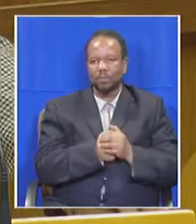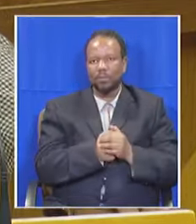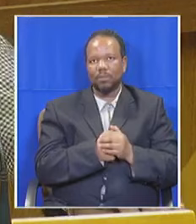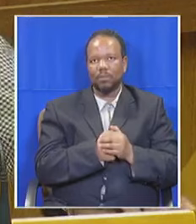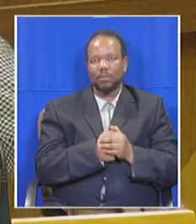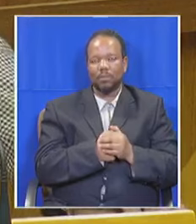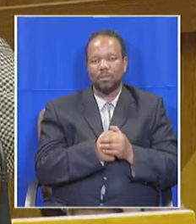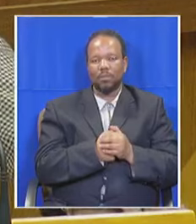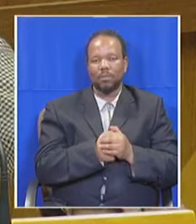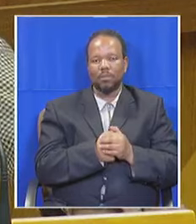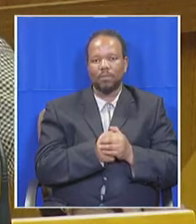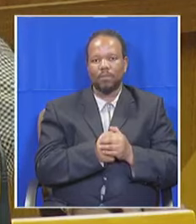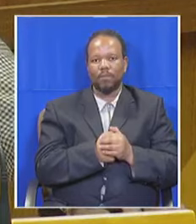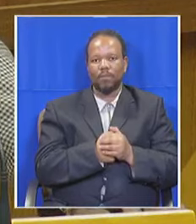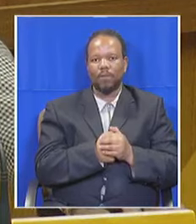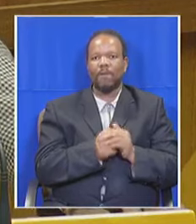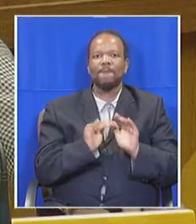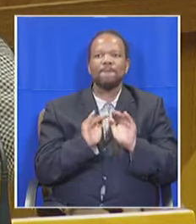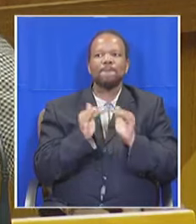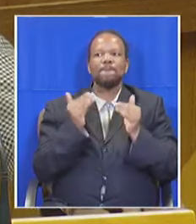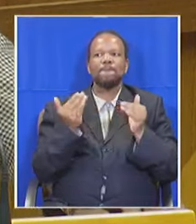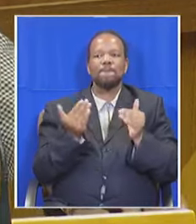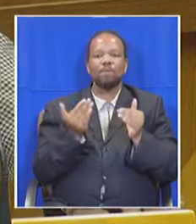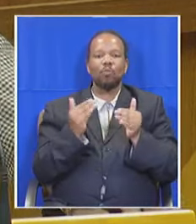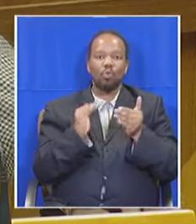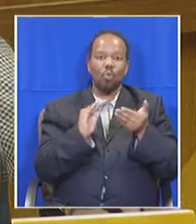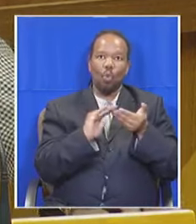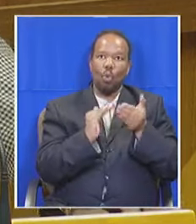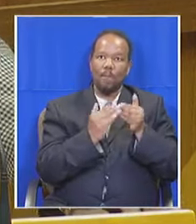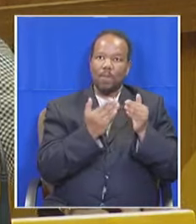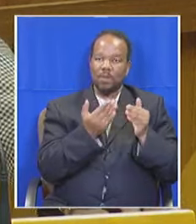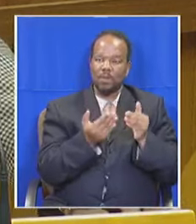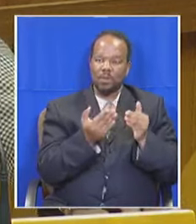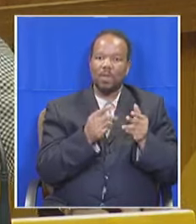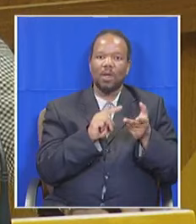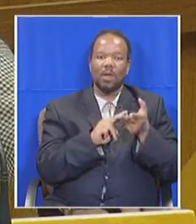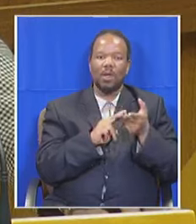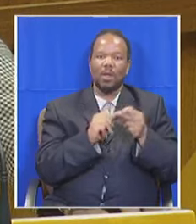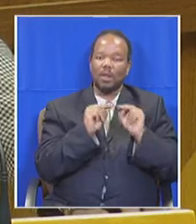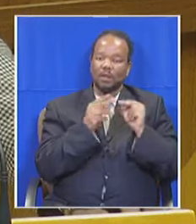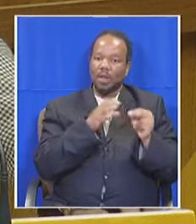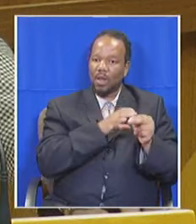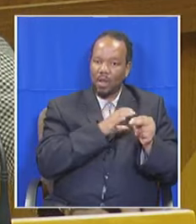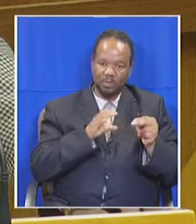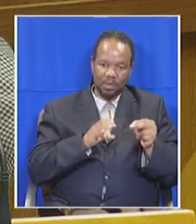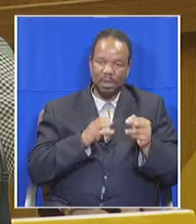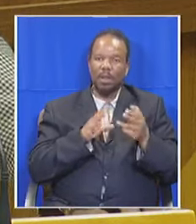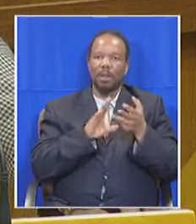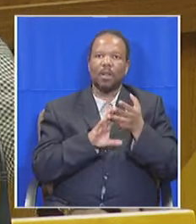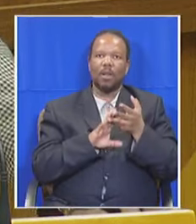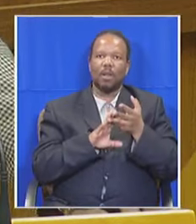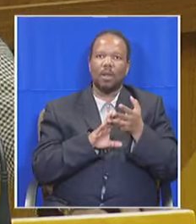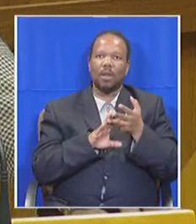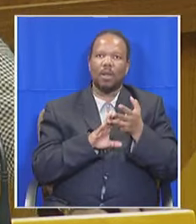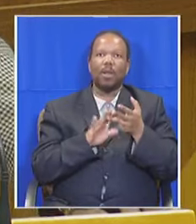traditional communities, the establishment and recognition of traditional councils, and the provision of a